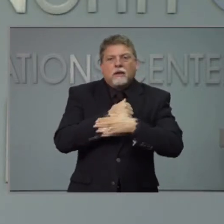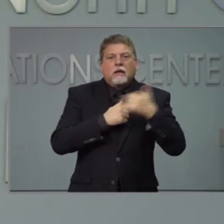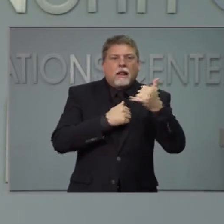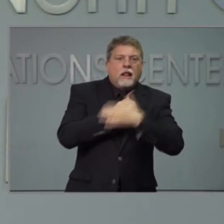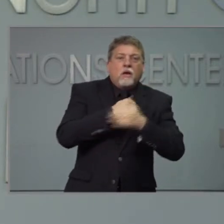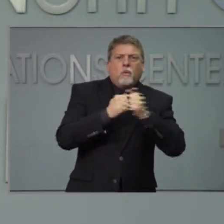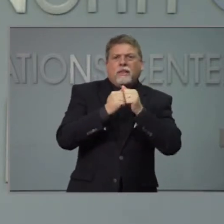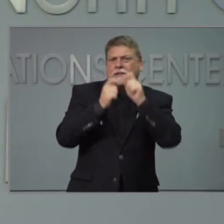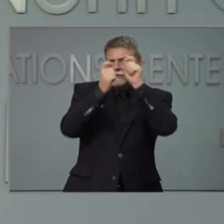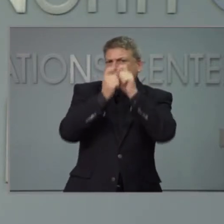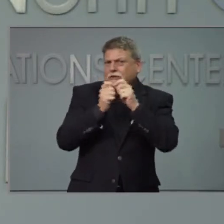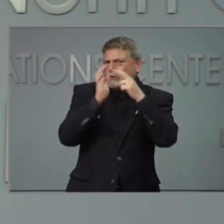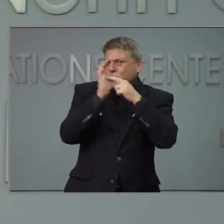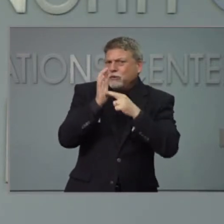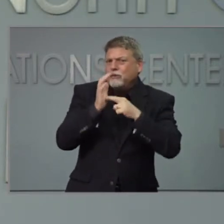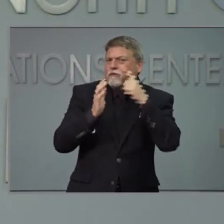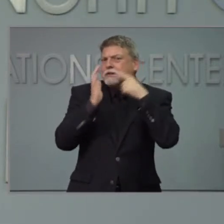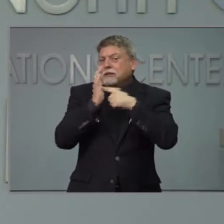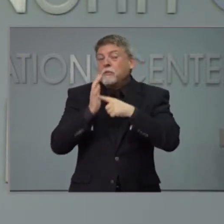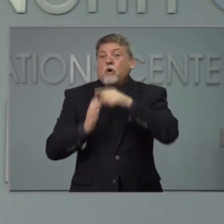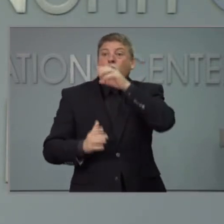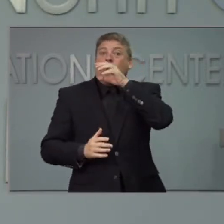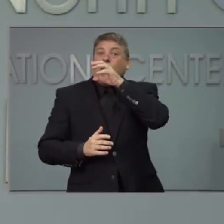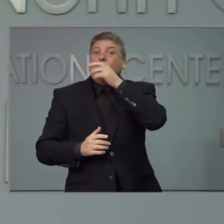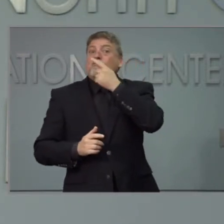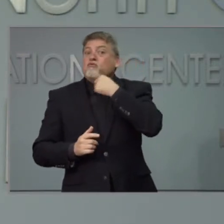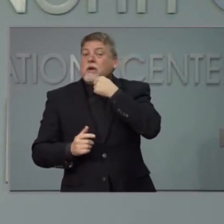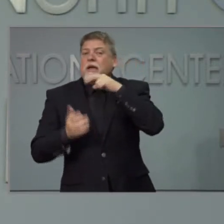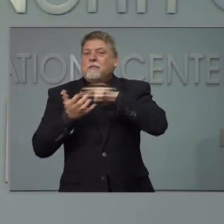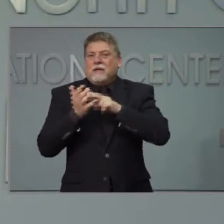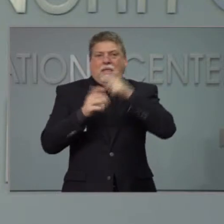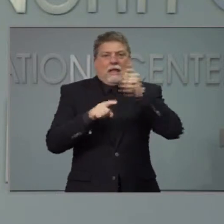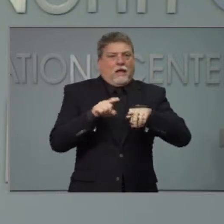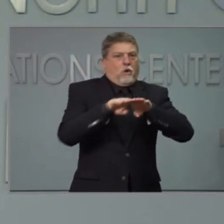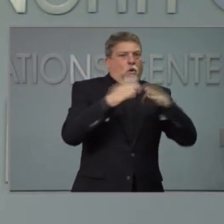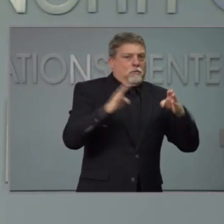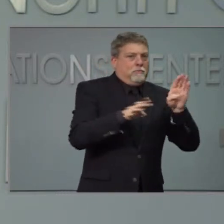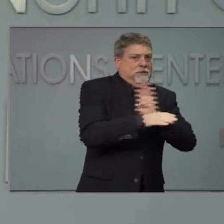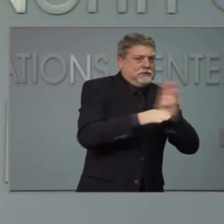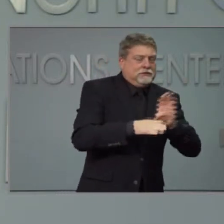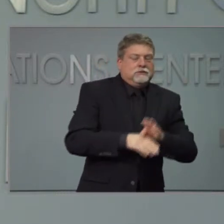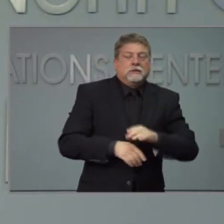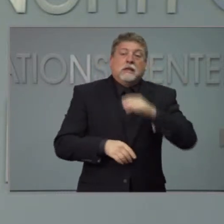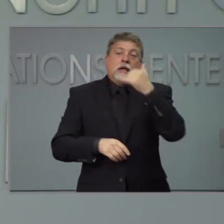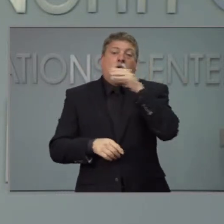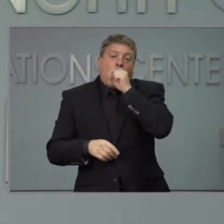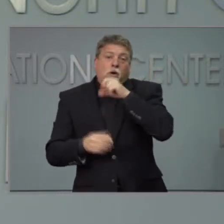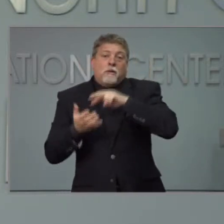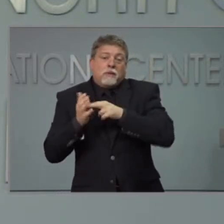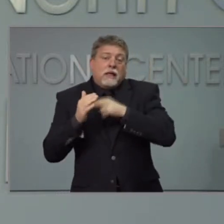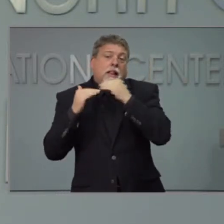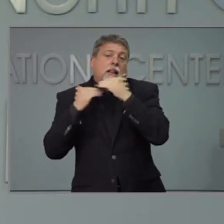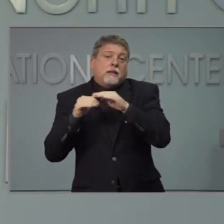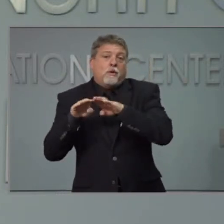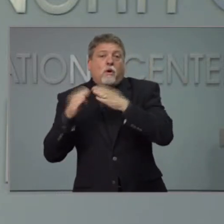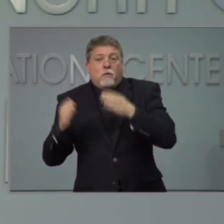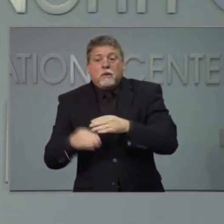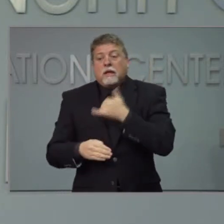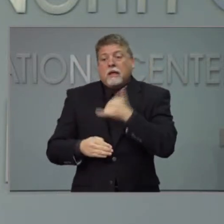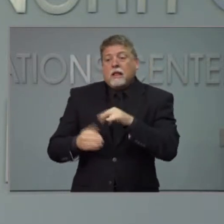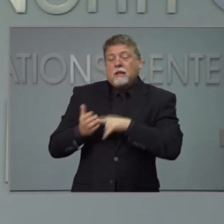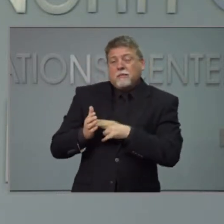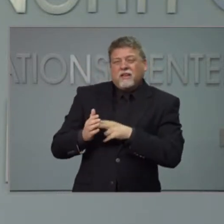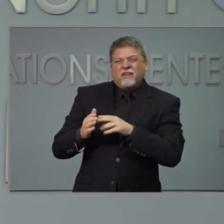counties. Is this the start of implementing something like that in North Carolina, or will the phased orders still be statewide in terms of